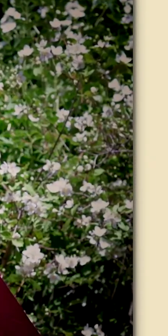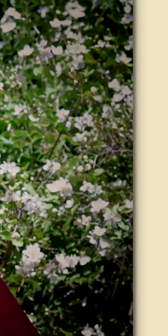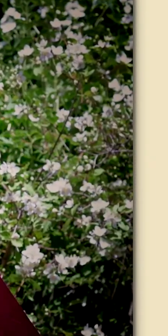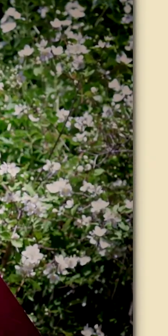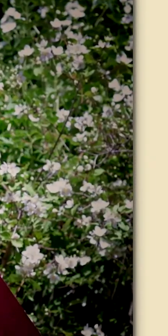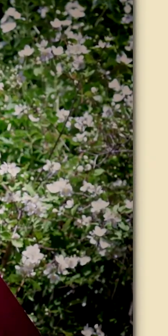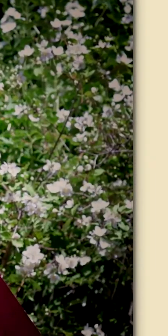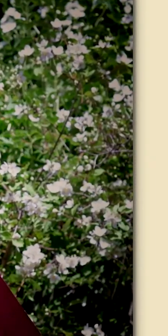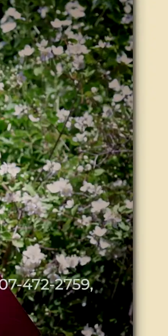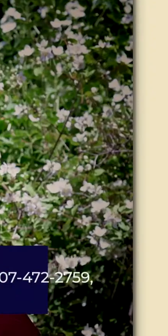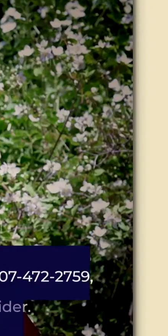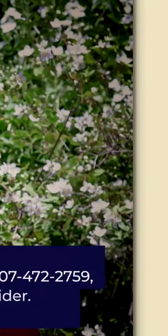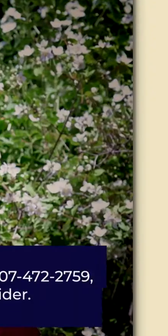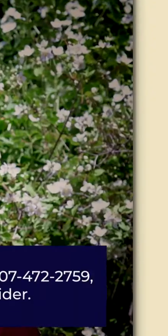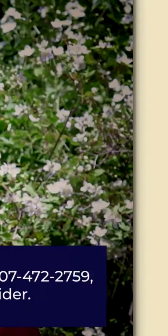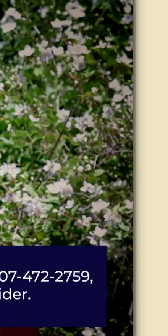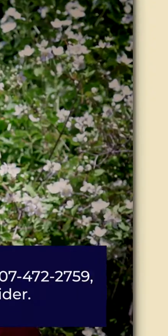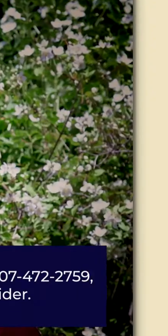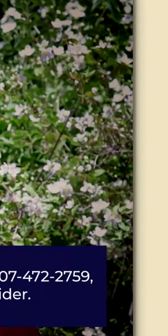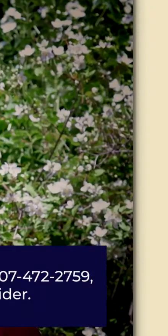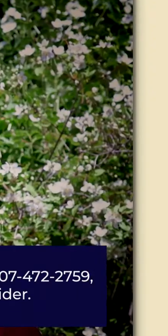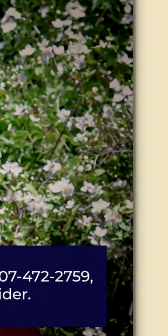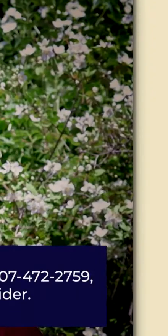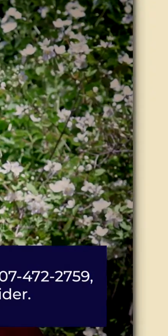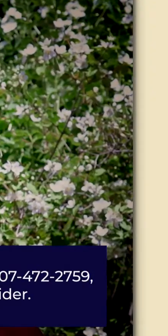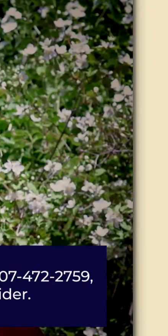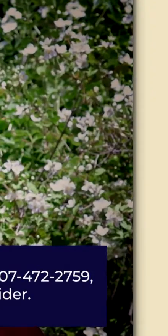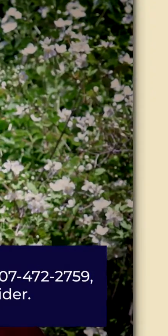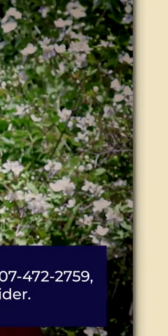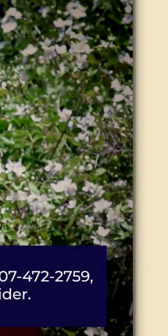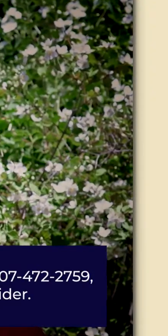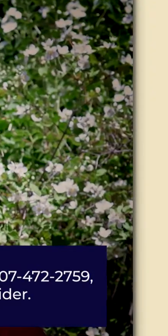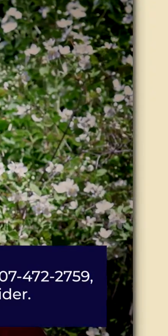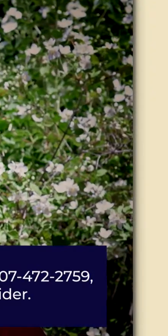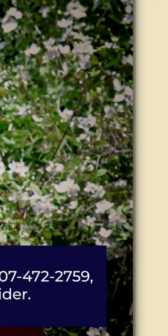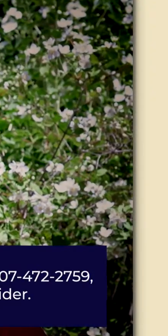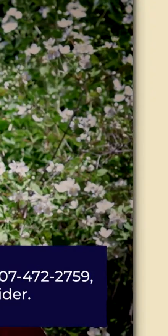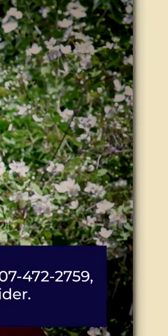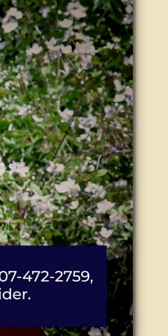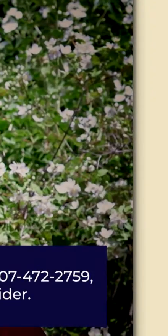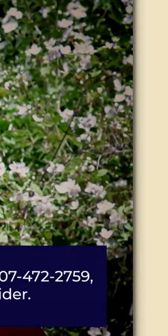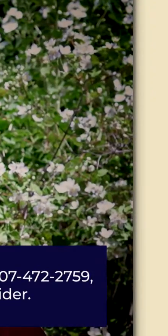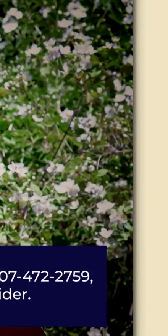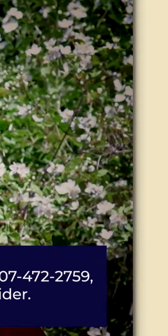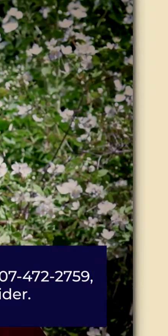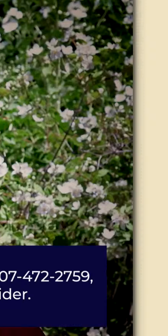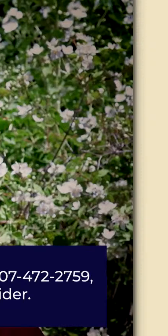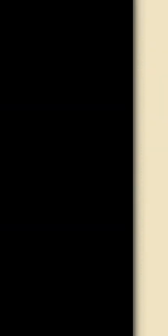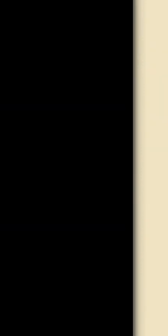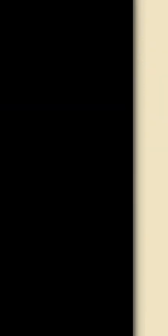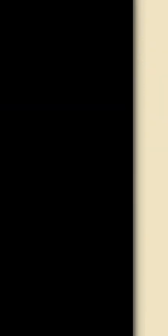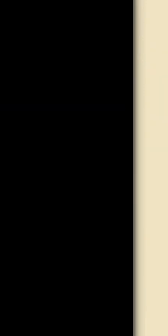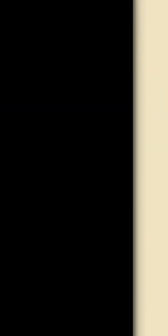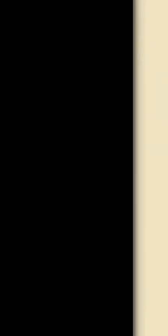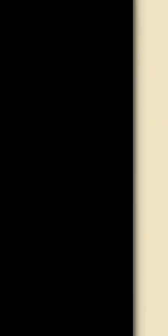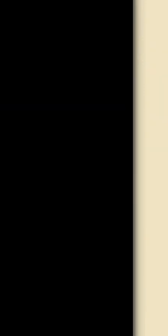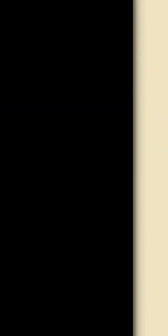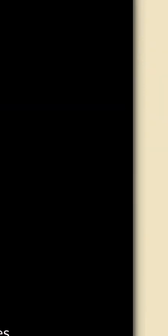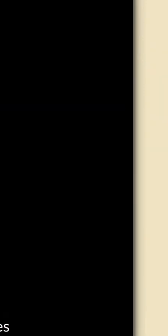immune system. I urge you to get vaccinated to become a protector of our elders and Native community.